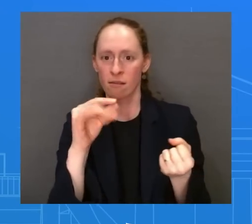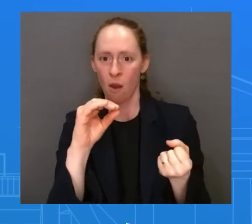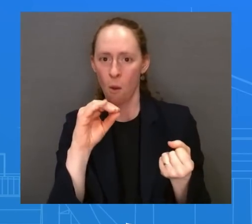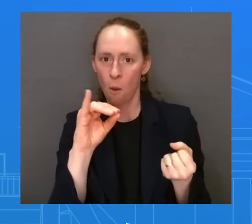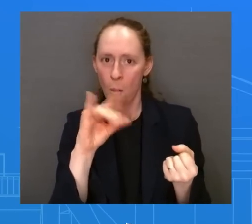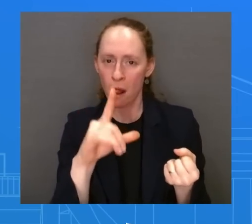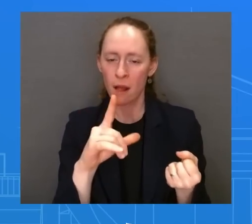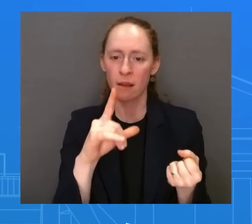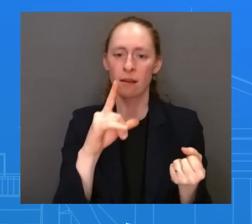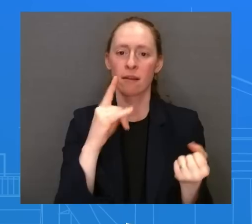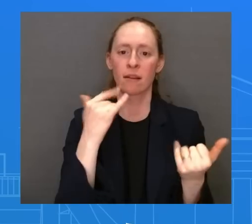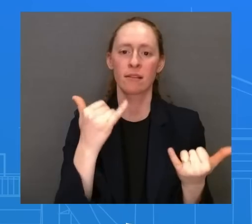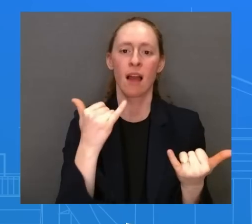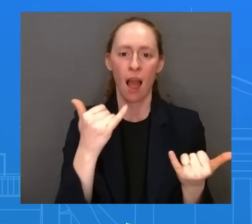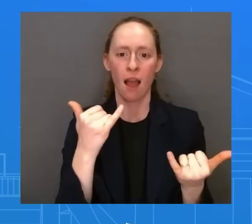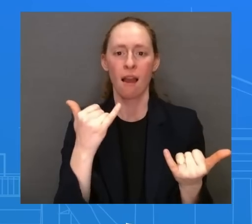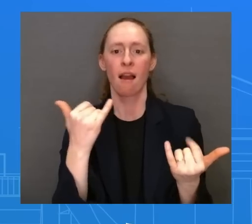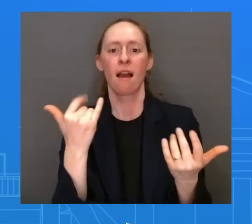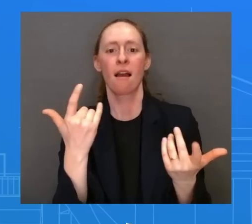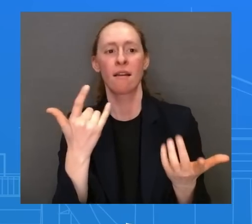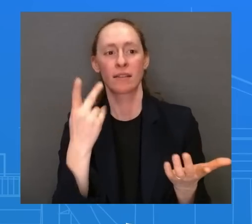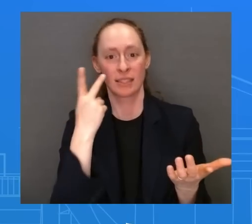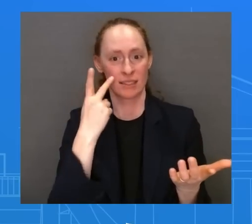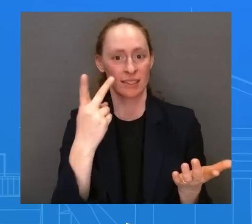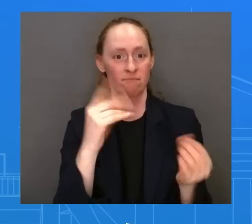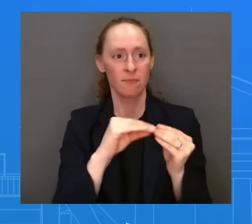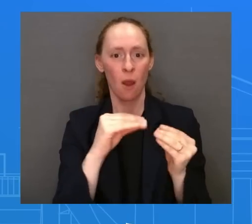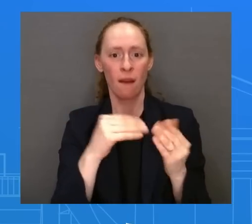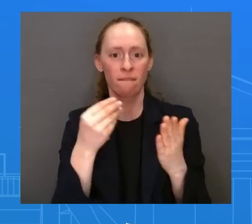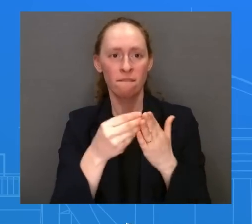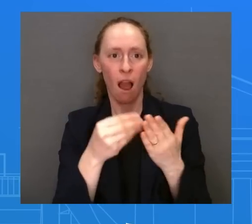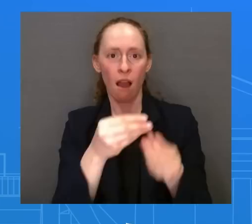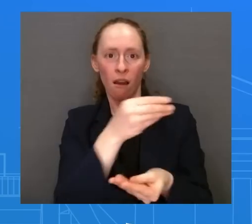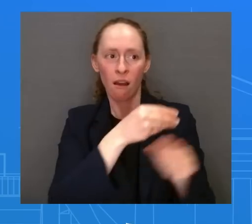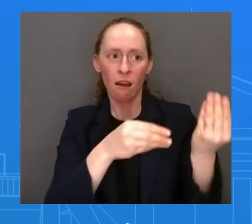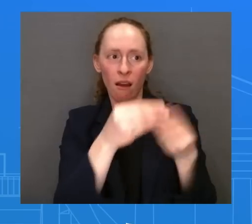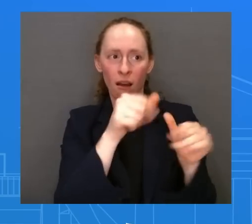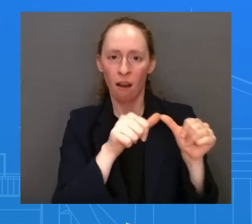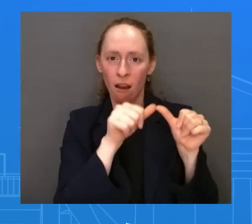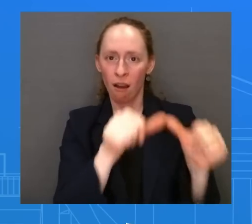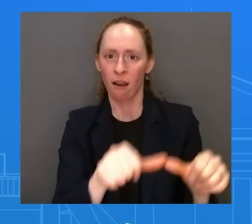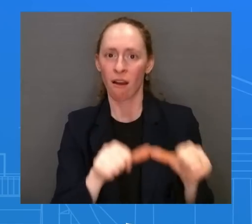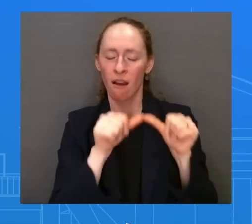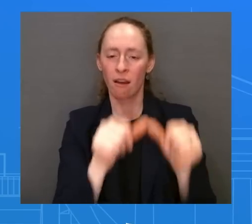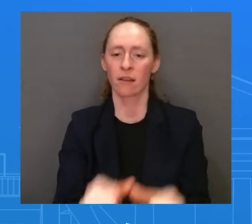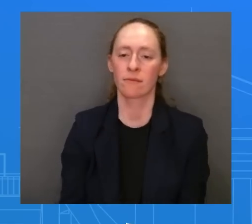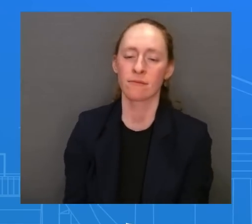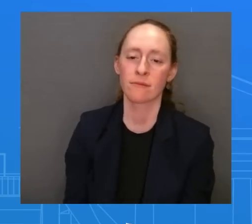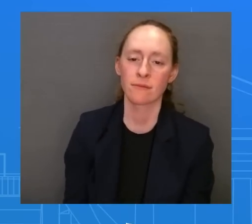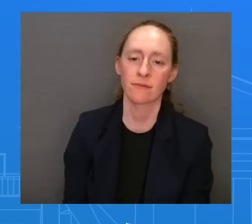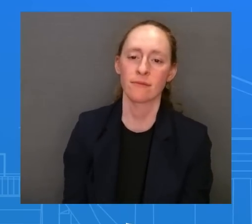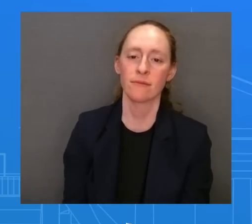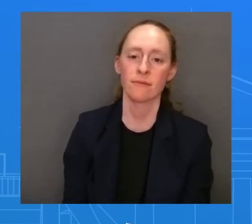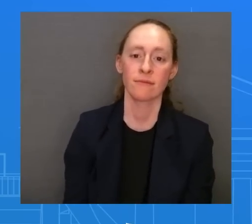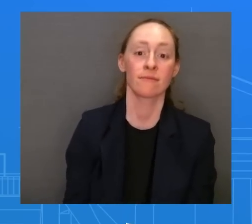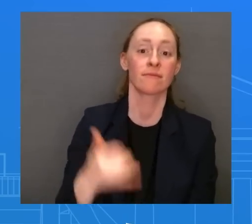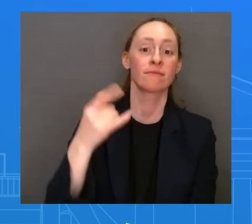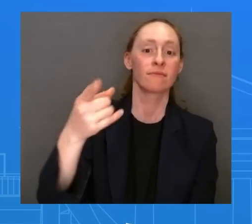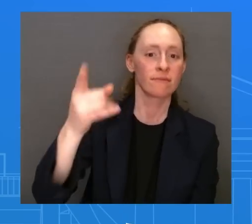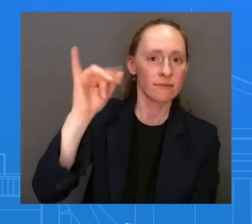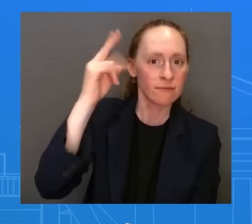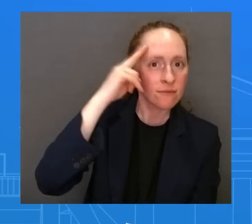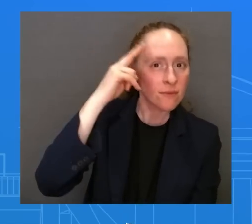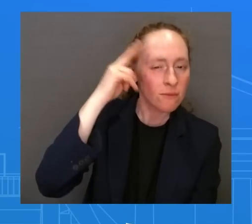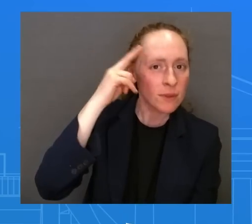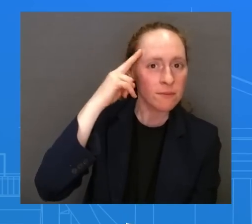China's made a deal now with Saudi Arabia for oil transactions uh they're making a deal they're working with Brazil to move off the U.S